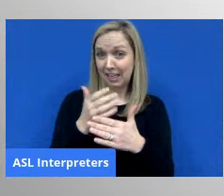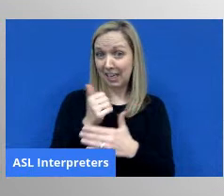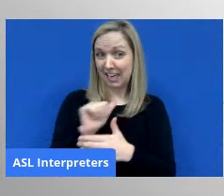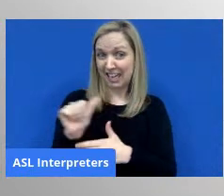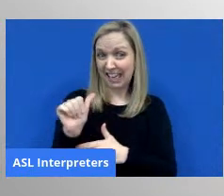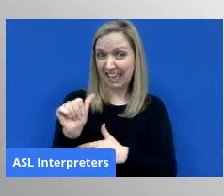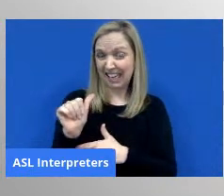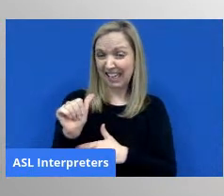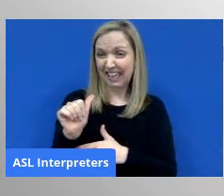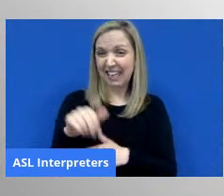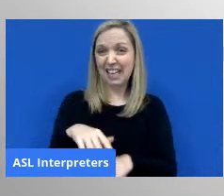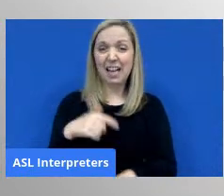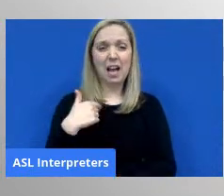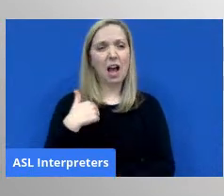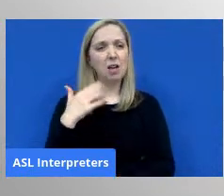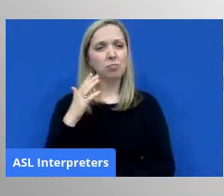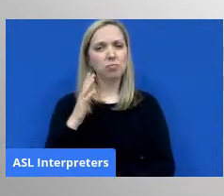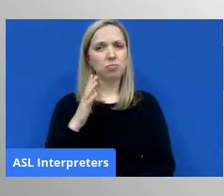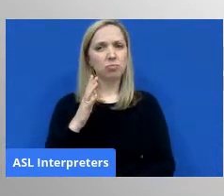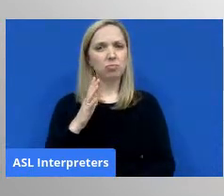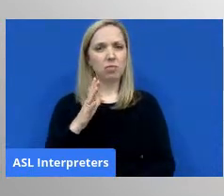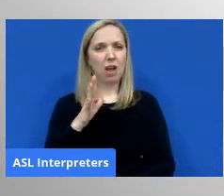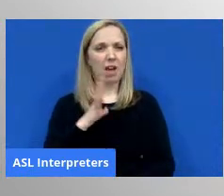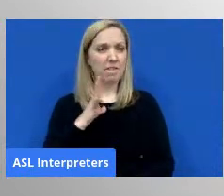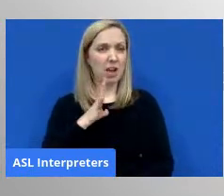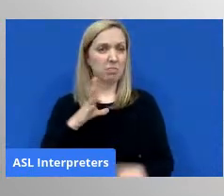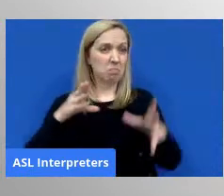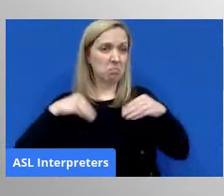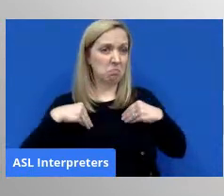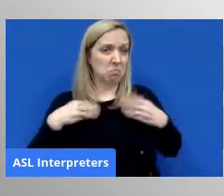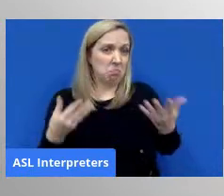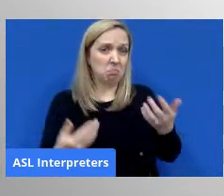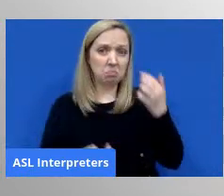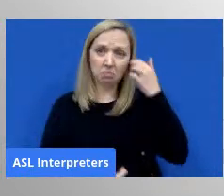I'll be a good sport. Okay.